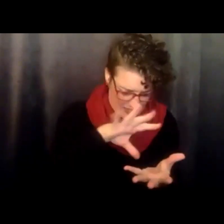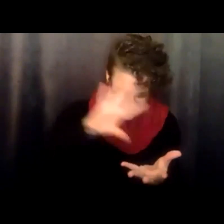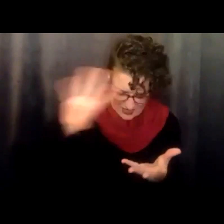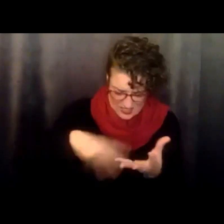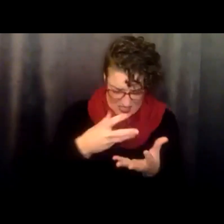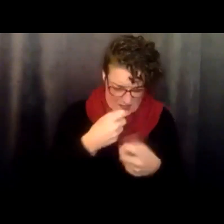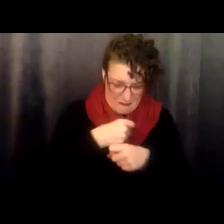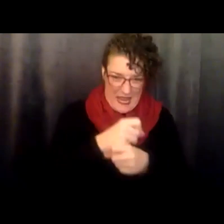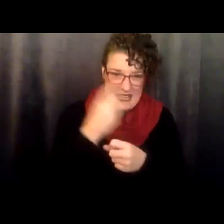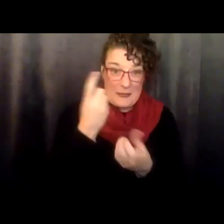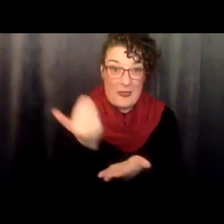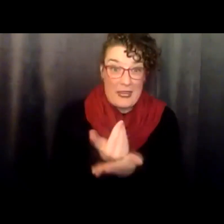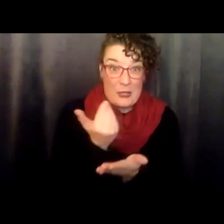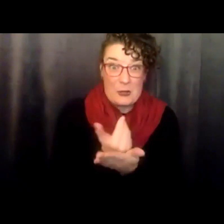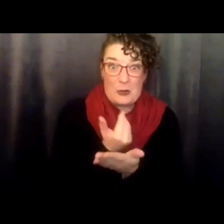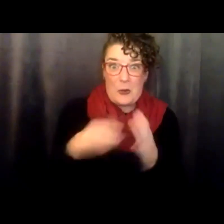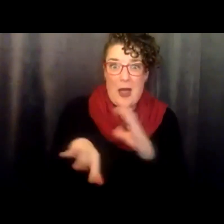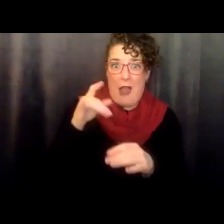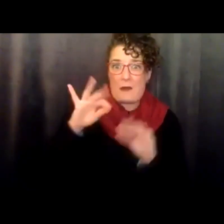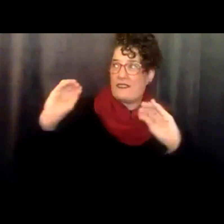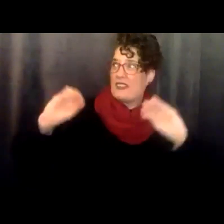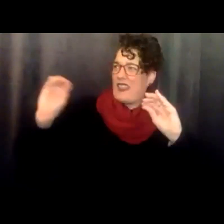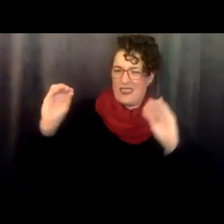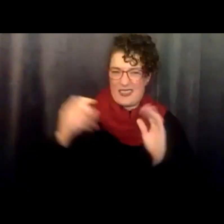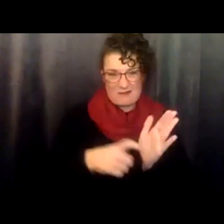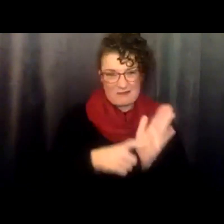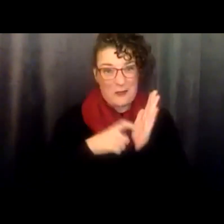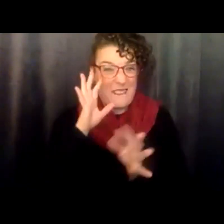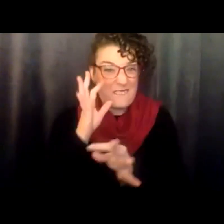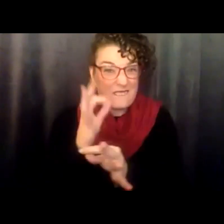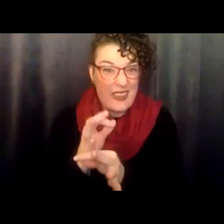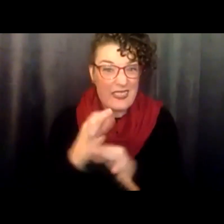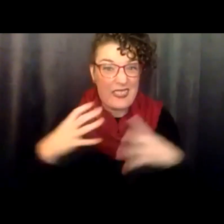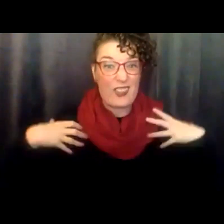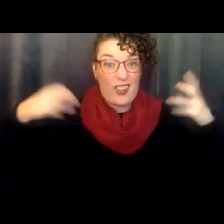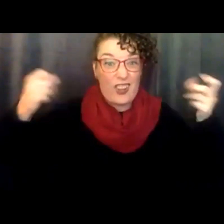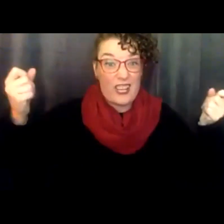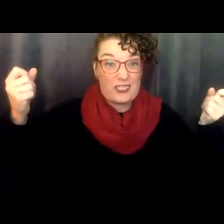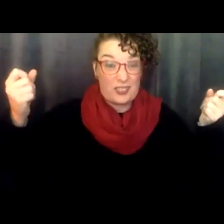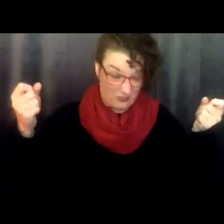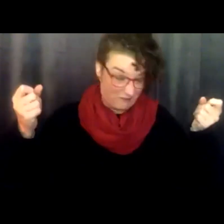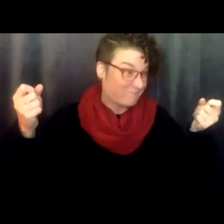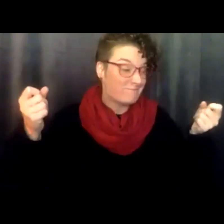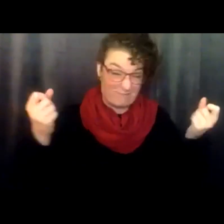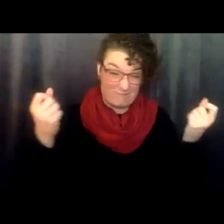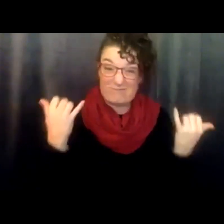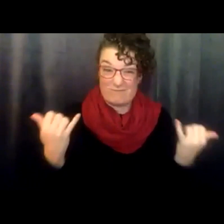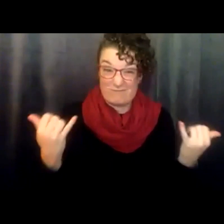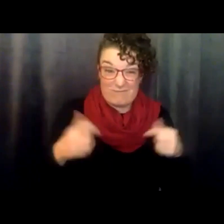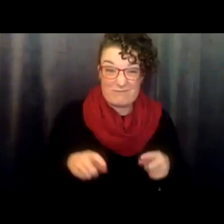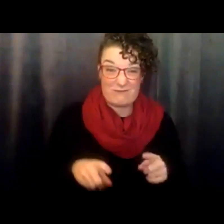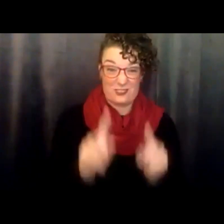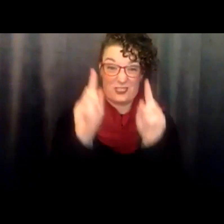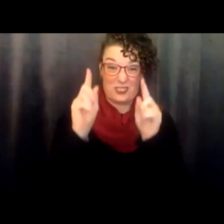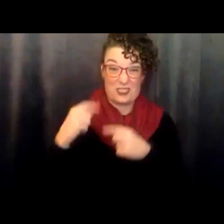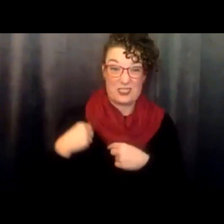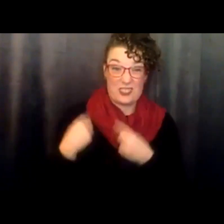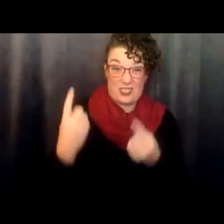requires courage. And all of that has been especially challenging this